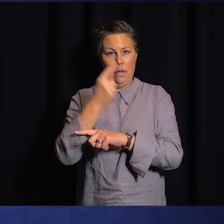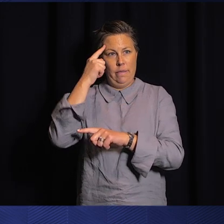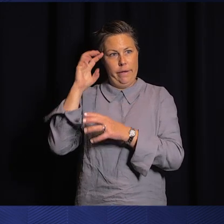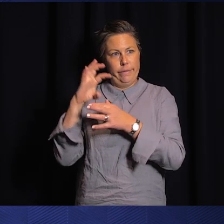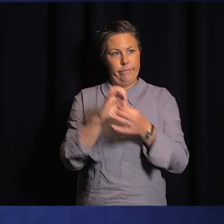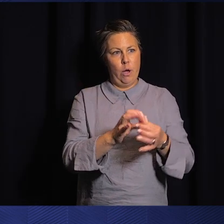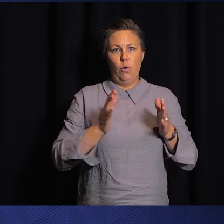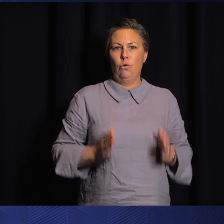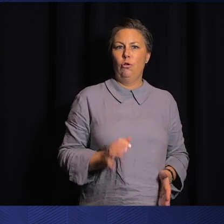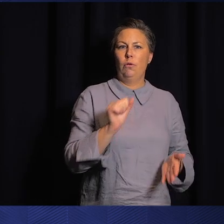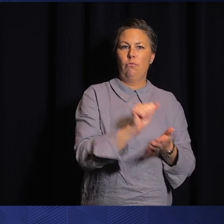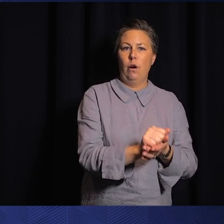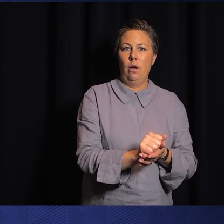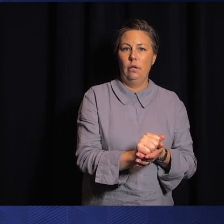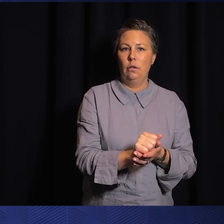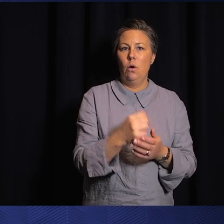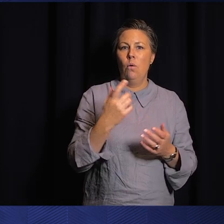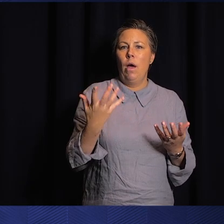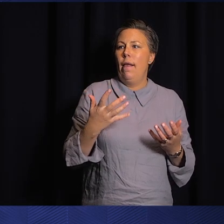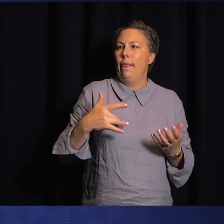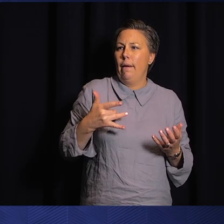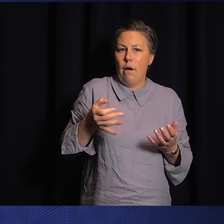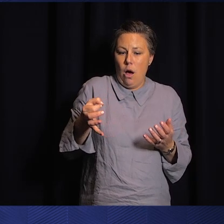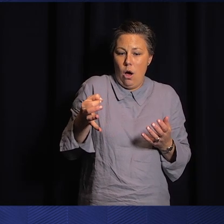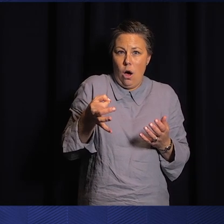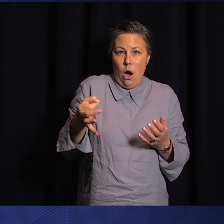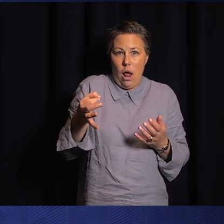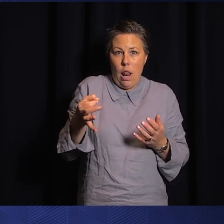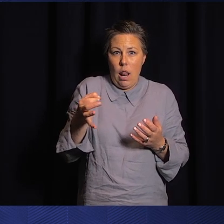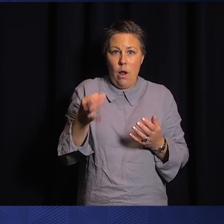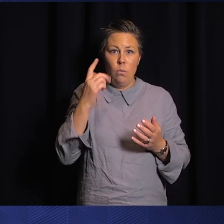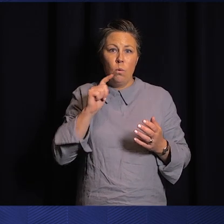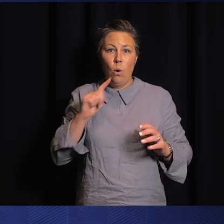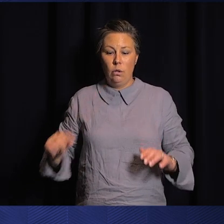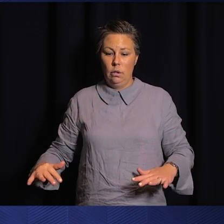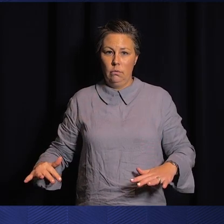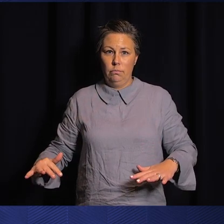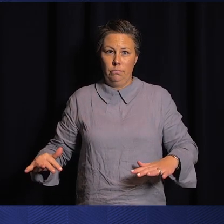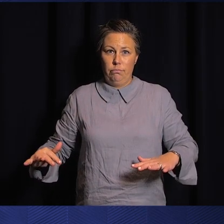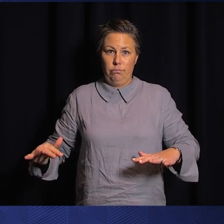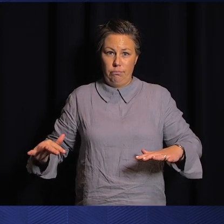are living in small island states where the waters are rising are particularly